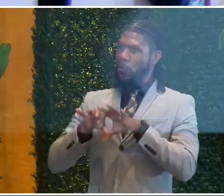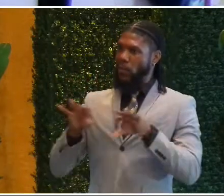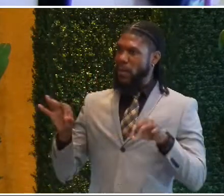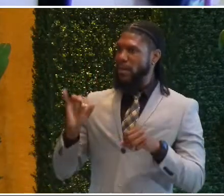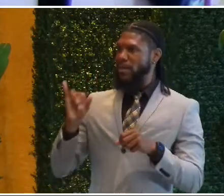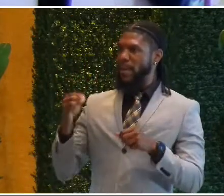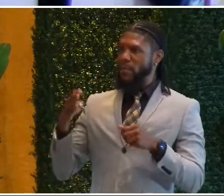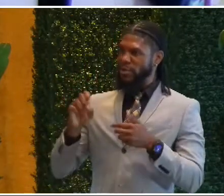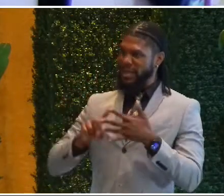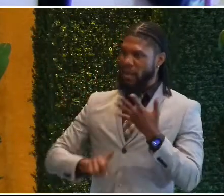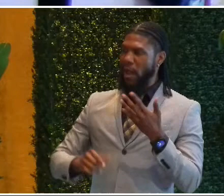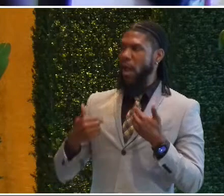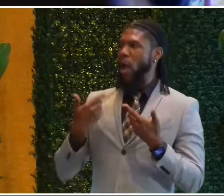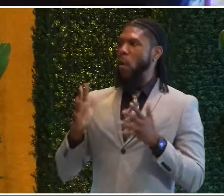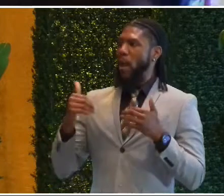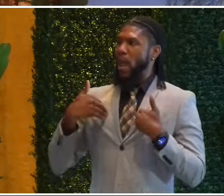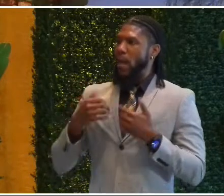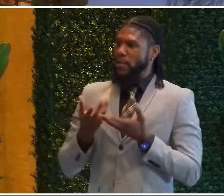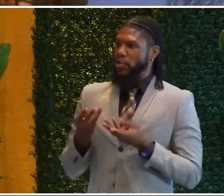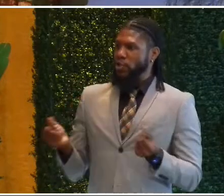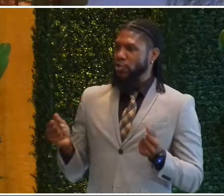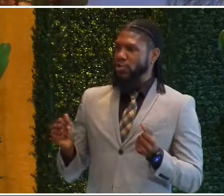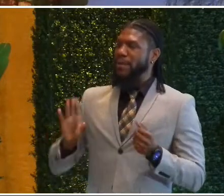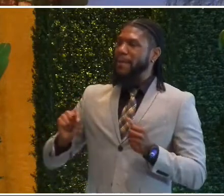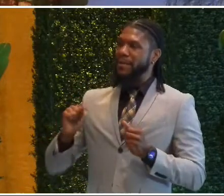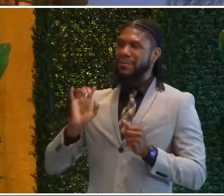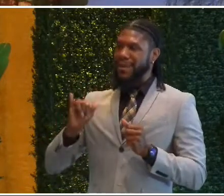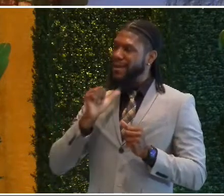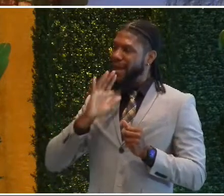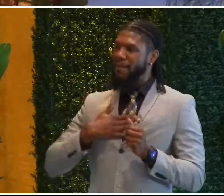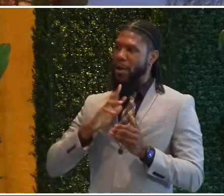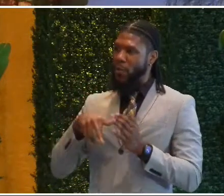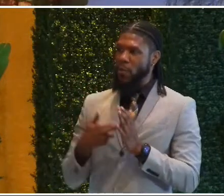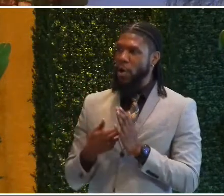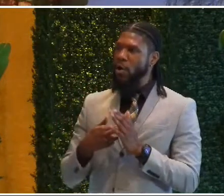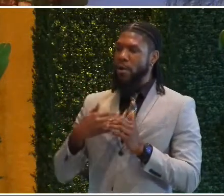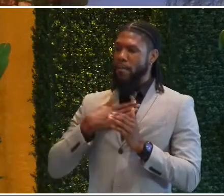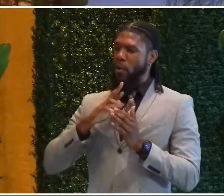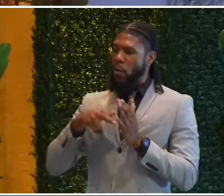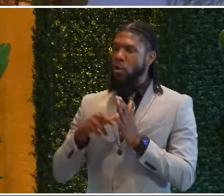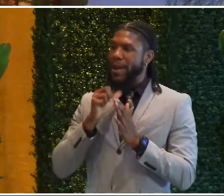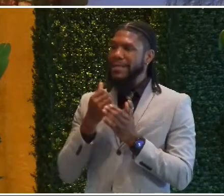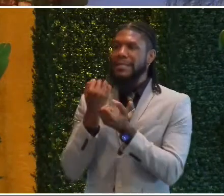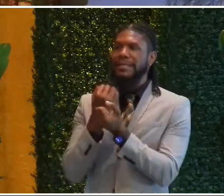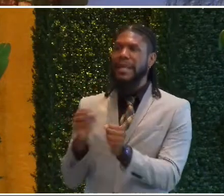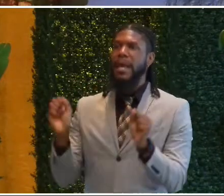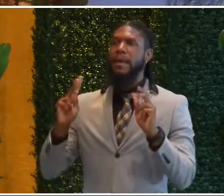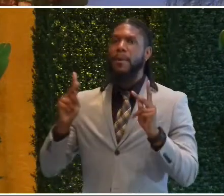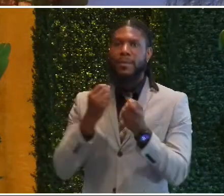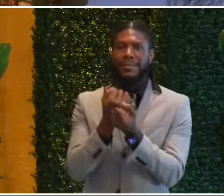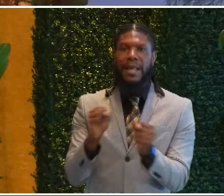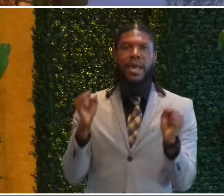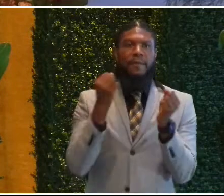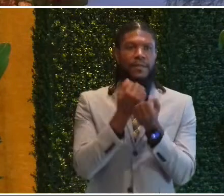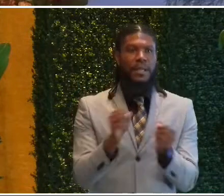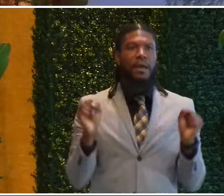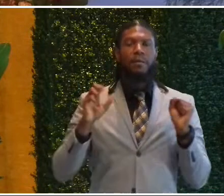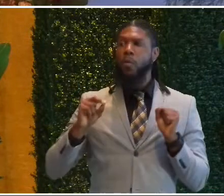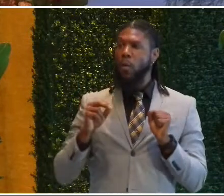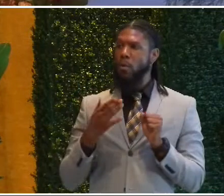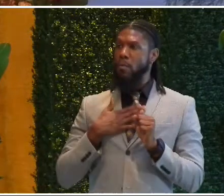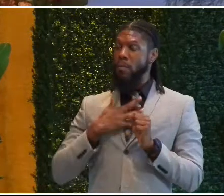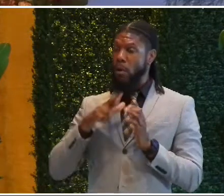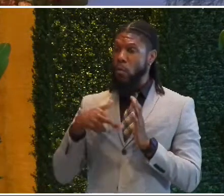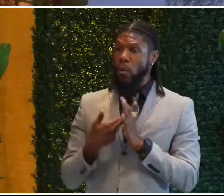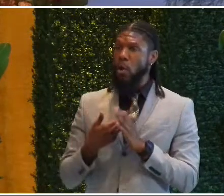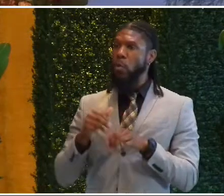solution, right? But that was not my role. My role isn't to save anyone, right? My role is to work alongside my